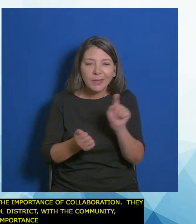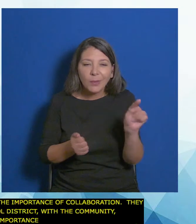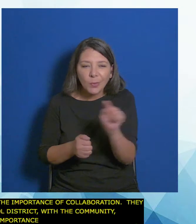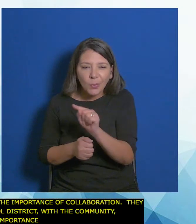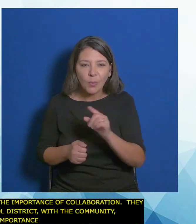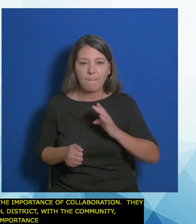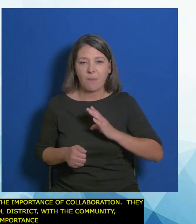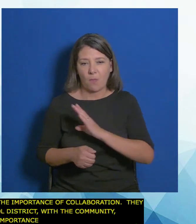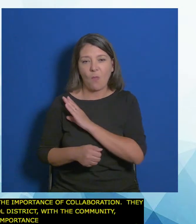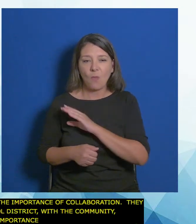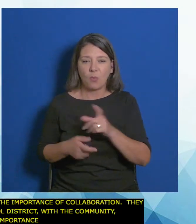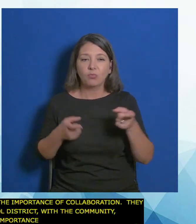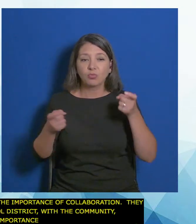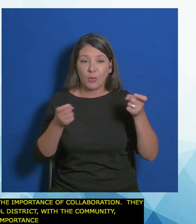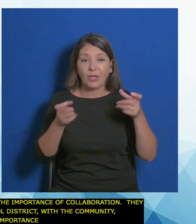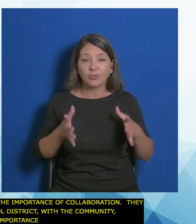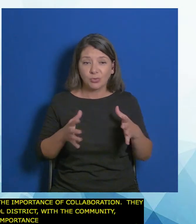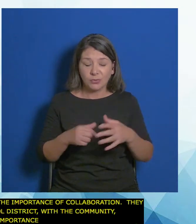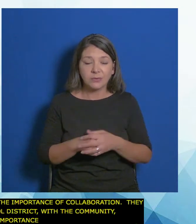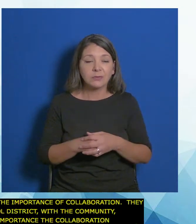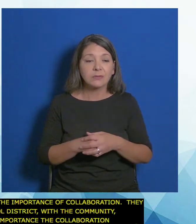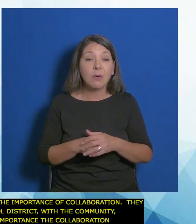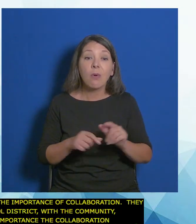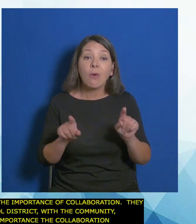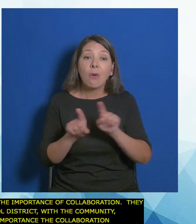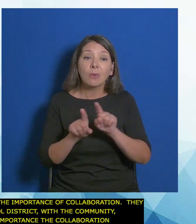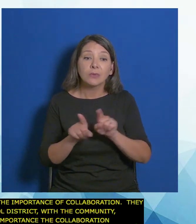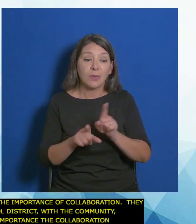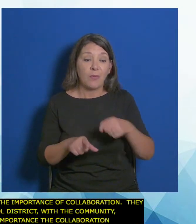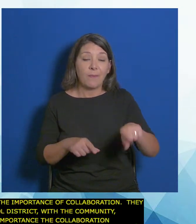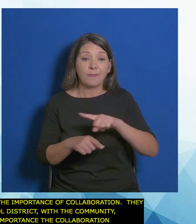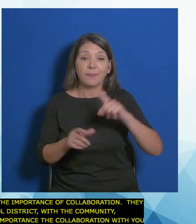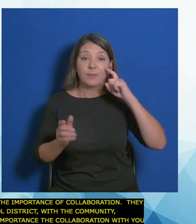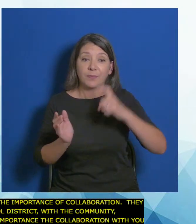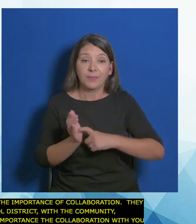directors. They also recognize that if